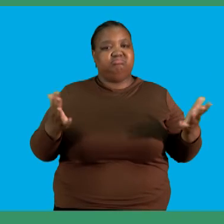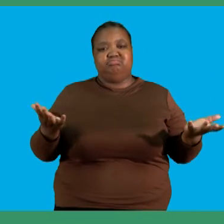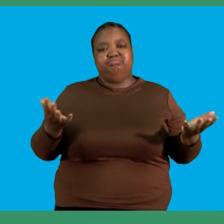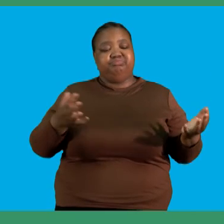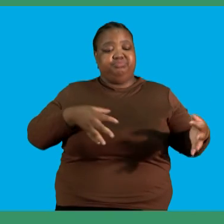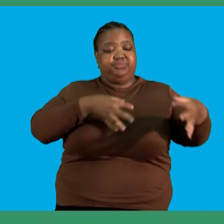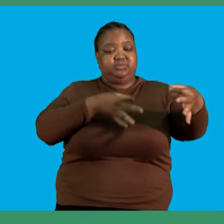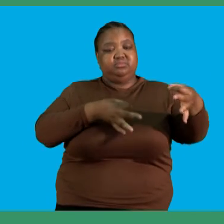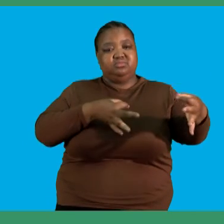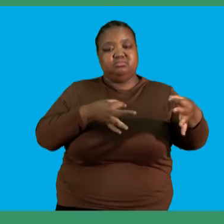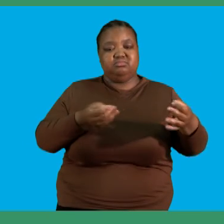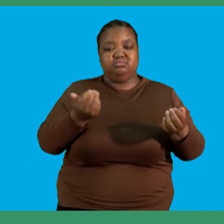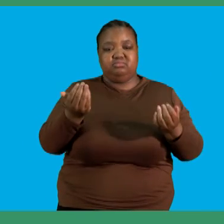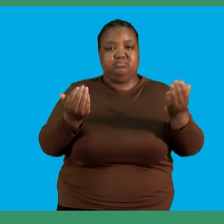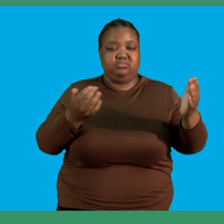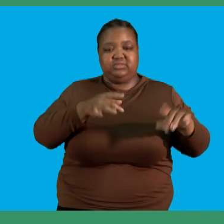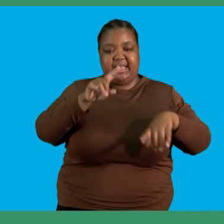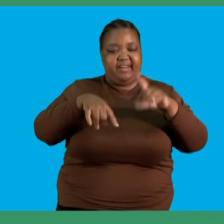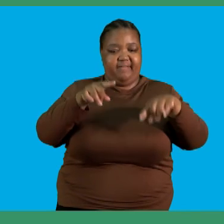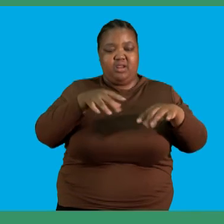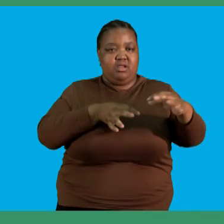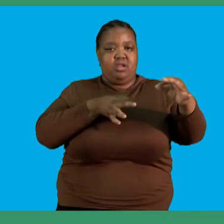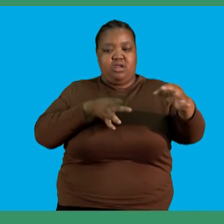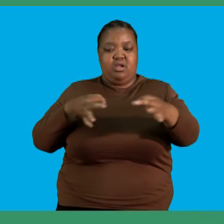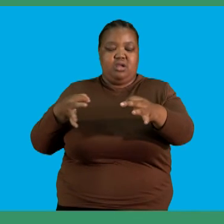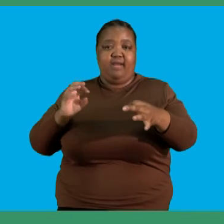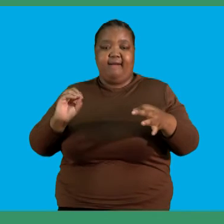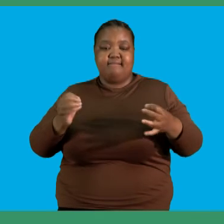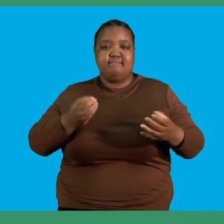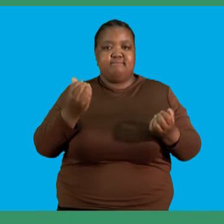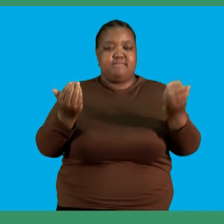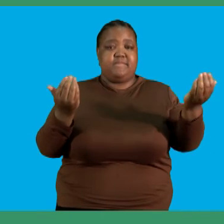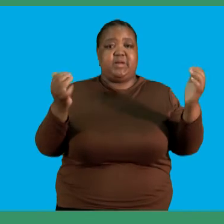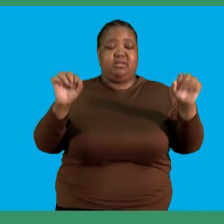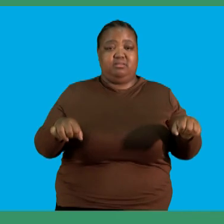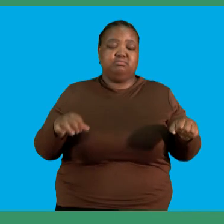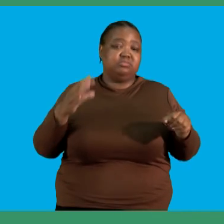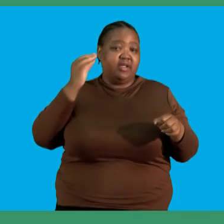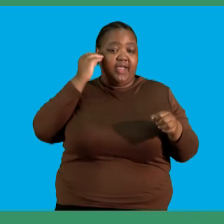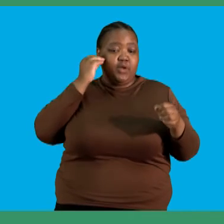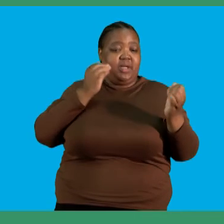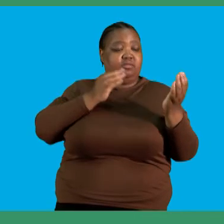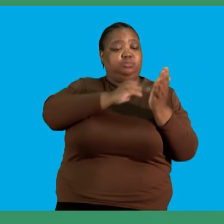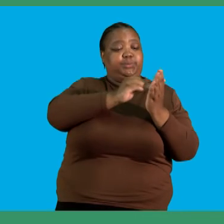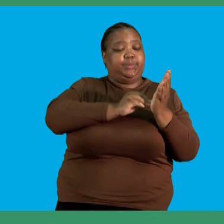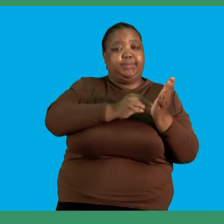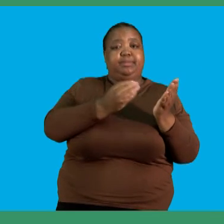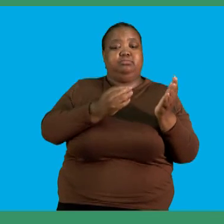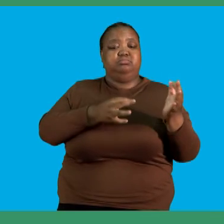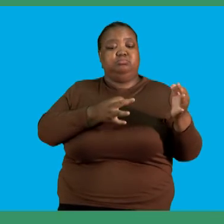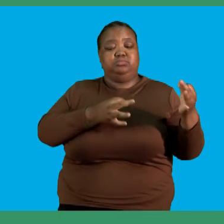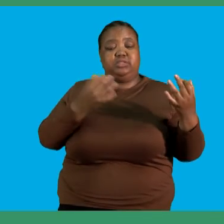are the positives of having a handout? Your handout can be flyers. For instance, as you can see here, we're having different flyers.